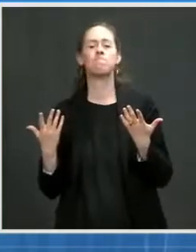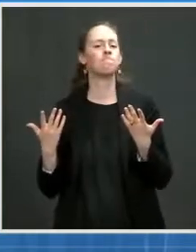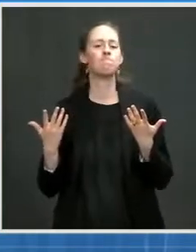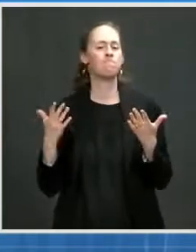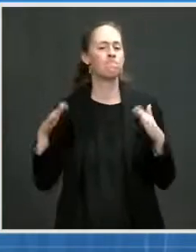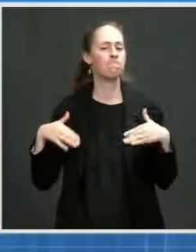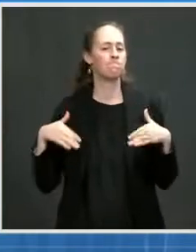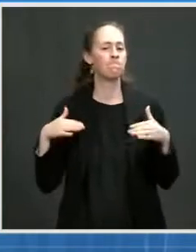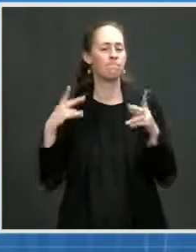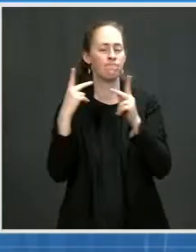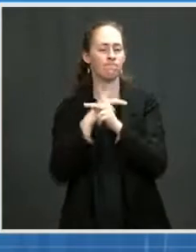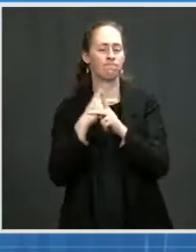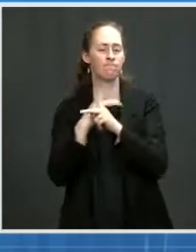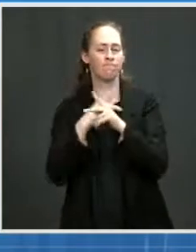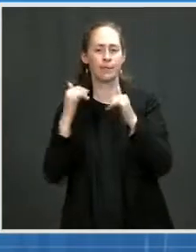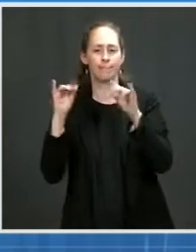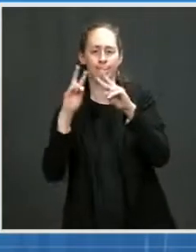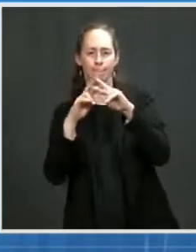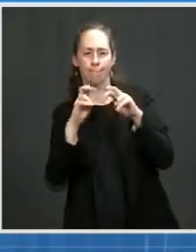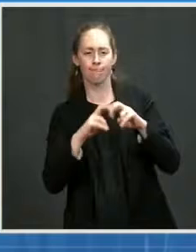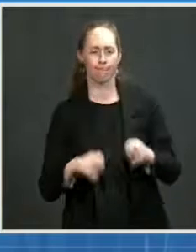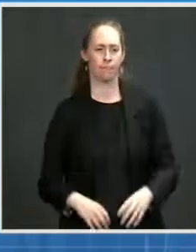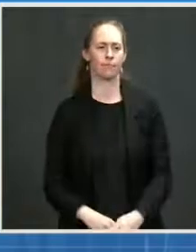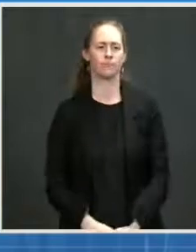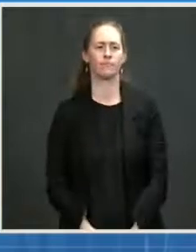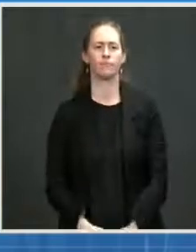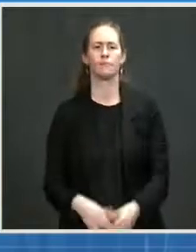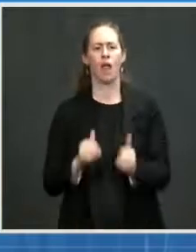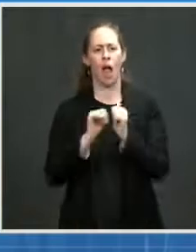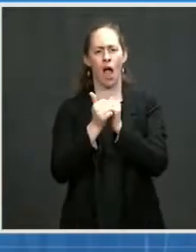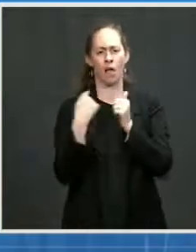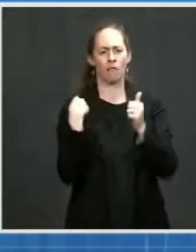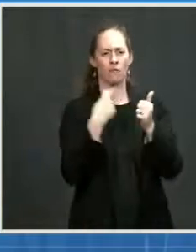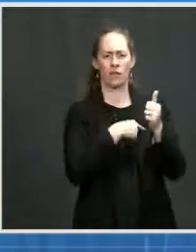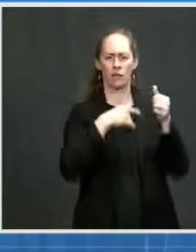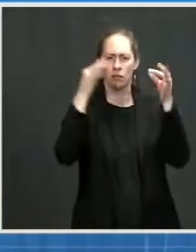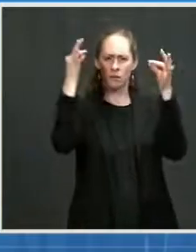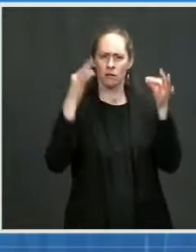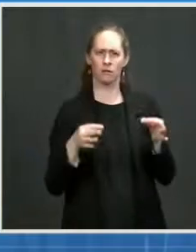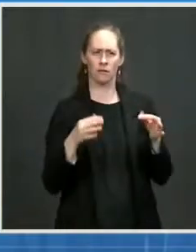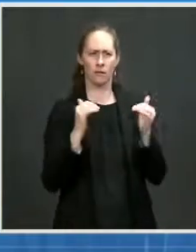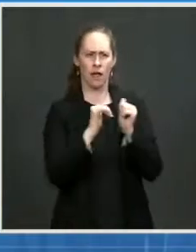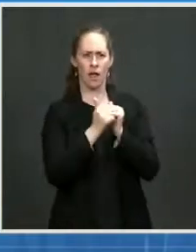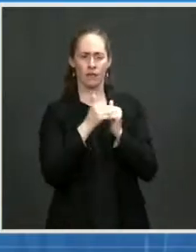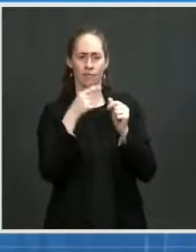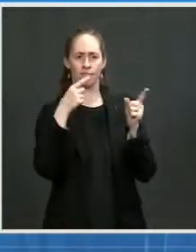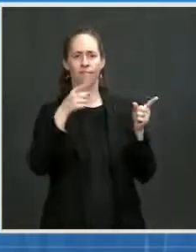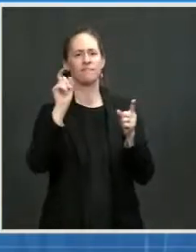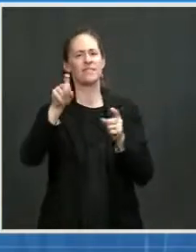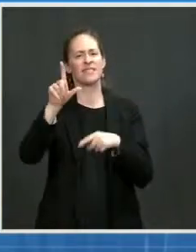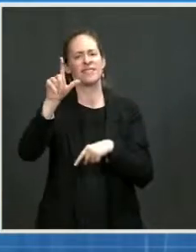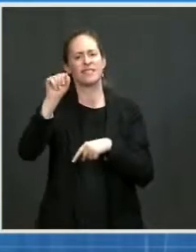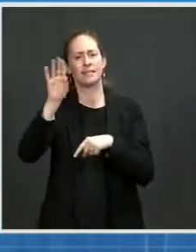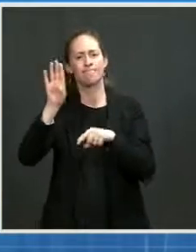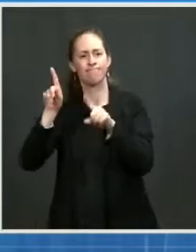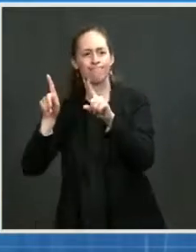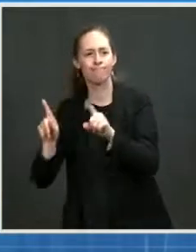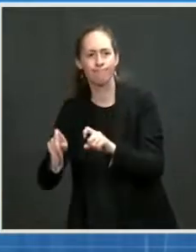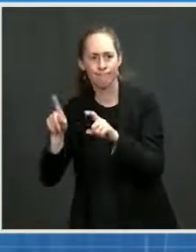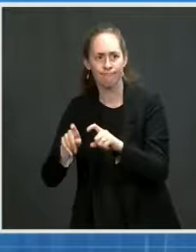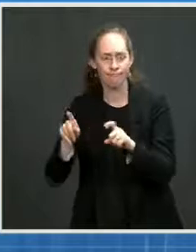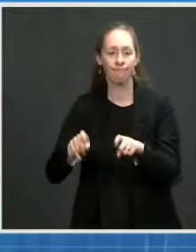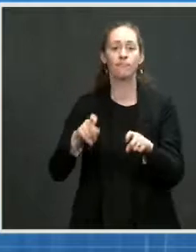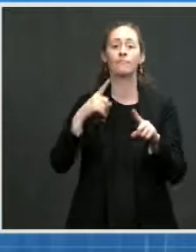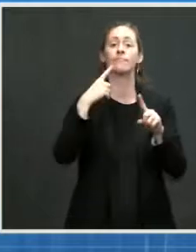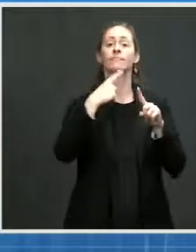determine that. One is from a laboratory correlative immunity way, and the other is from the clinical observation. The correlative